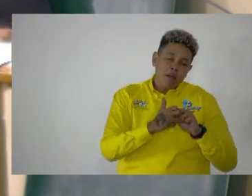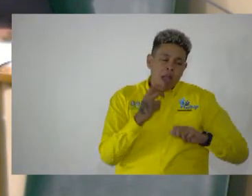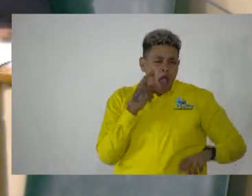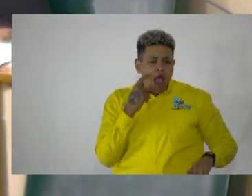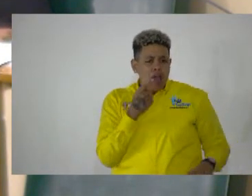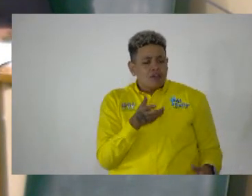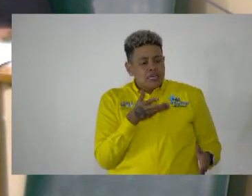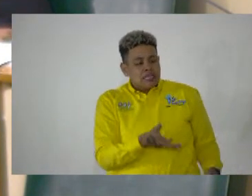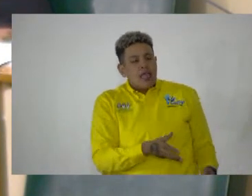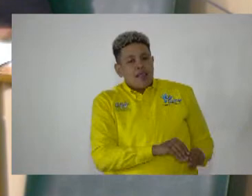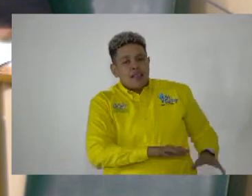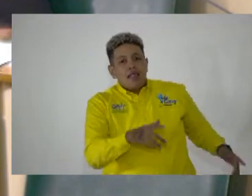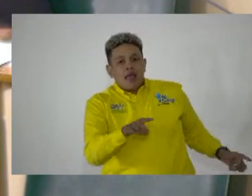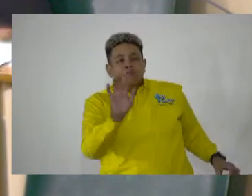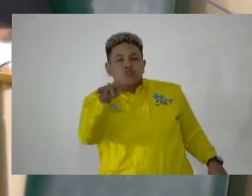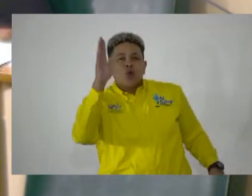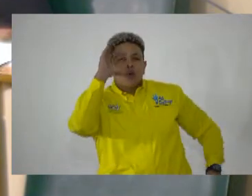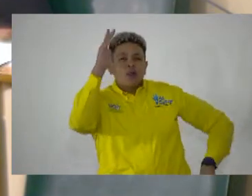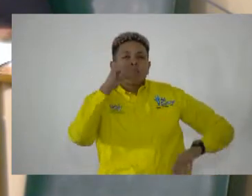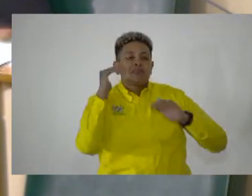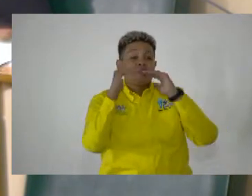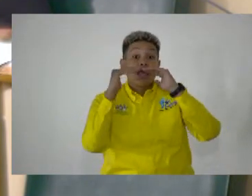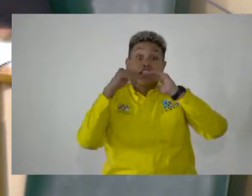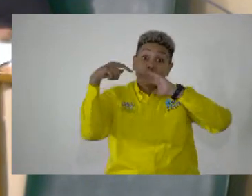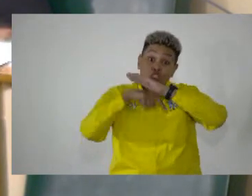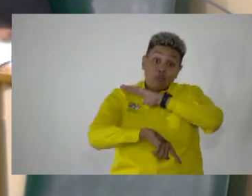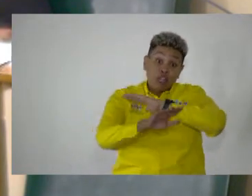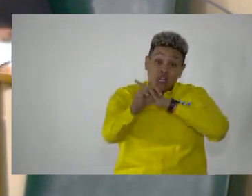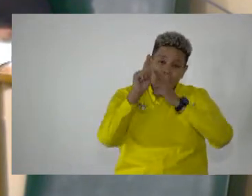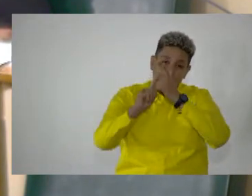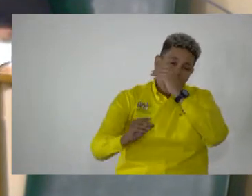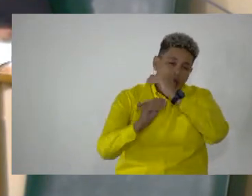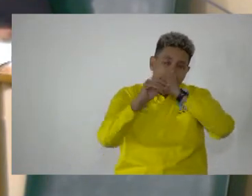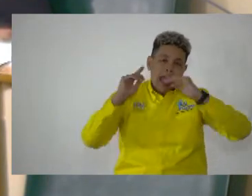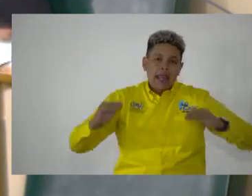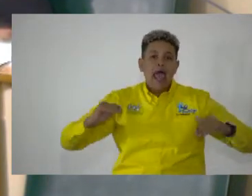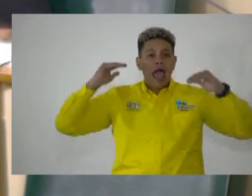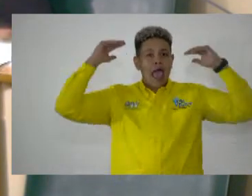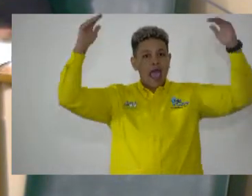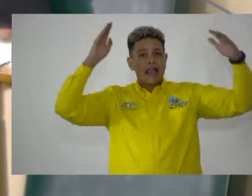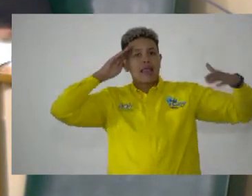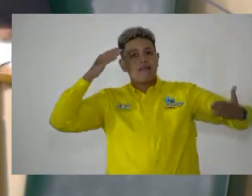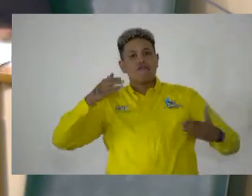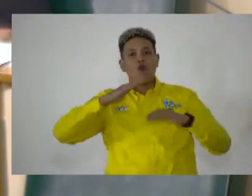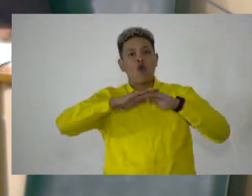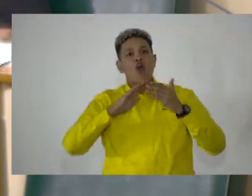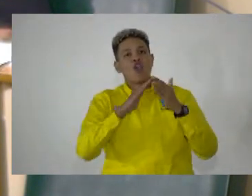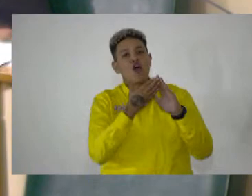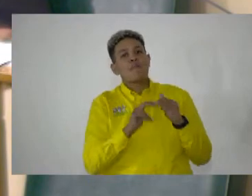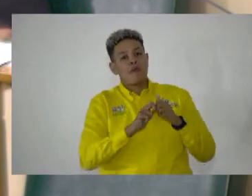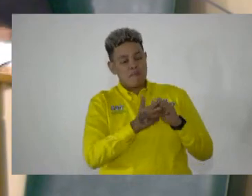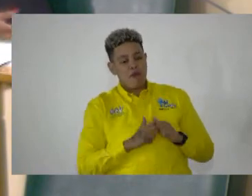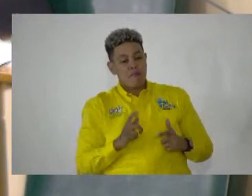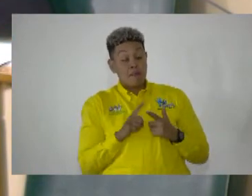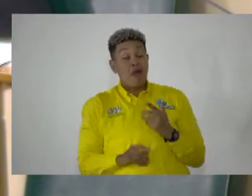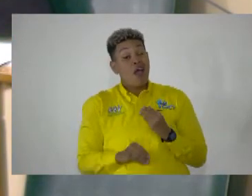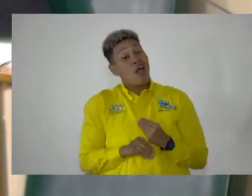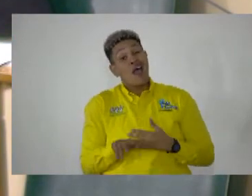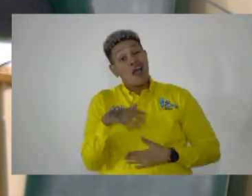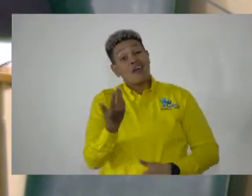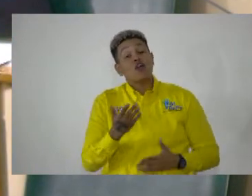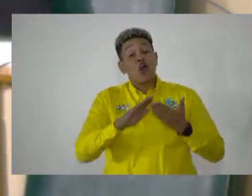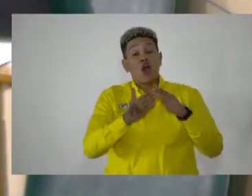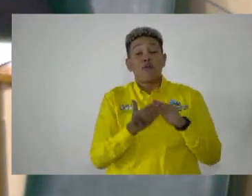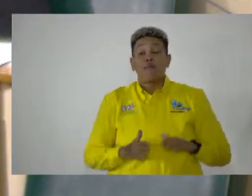may exist. So it will be fairly substantial and highly focused on urban problems and therefore